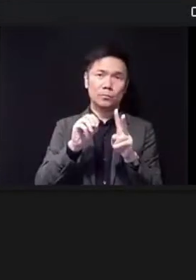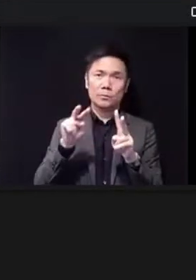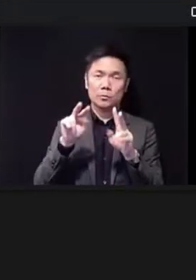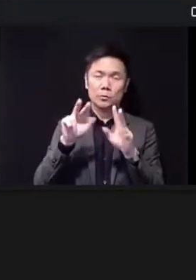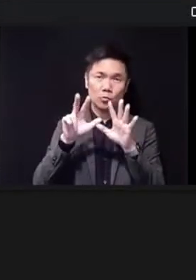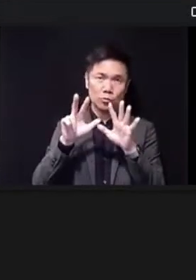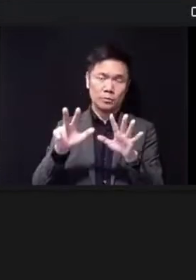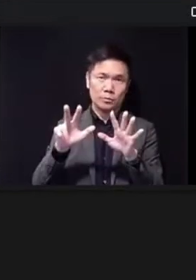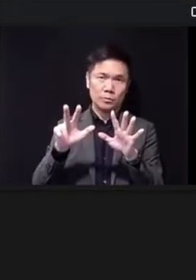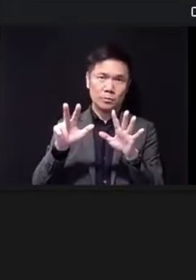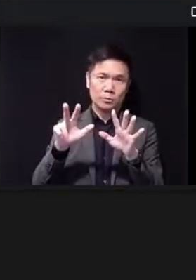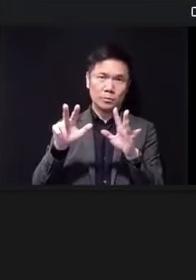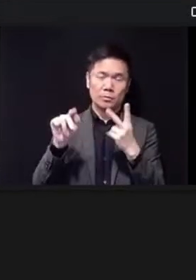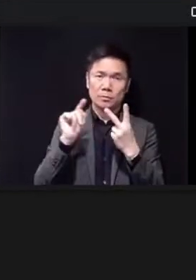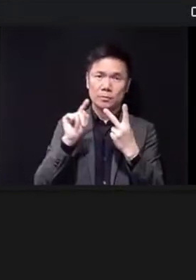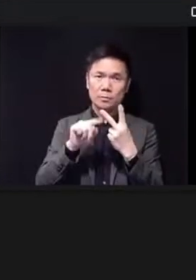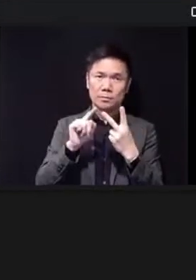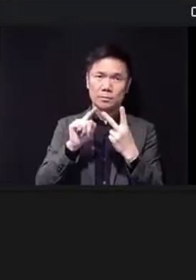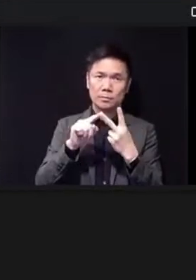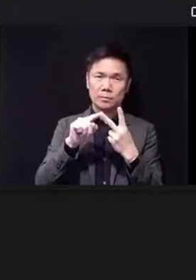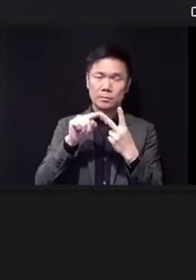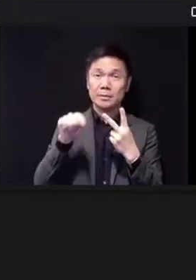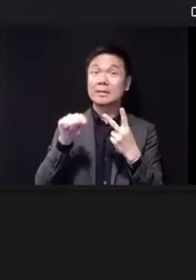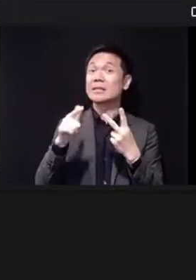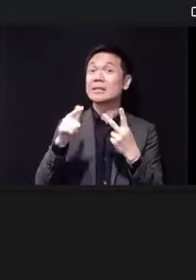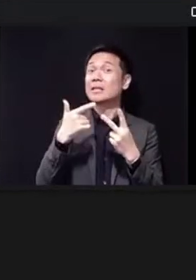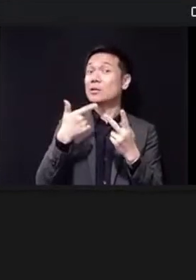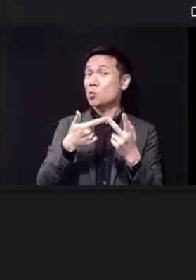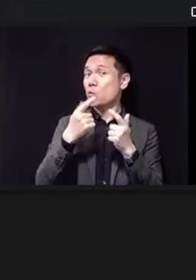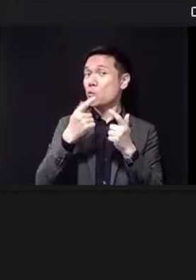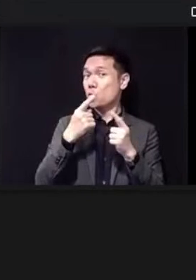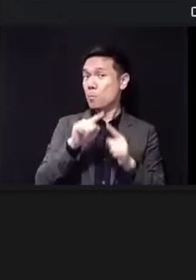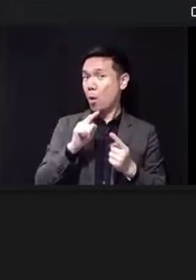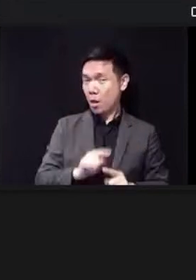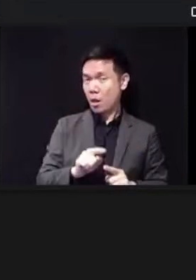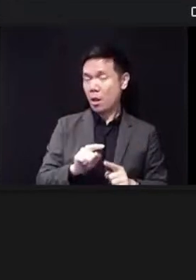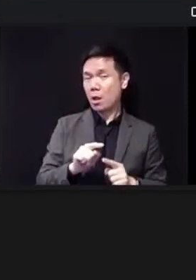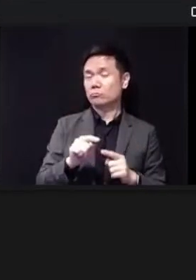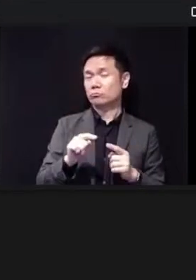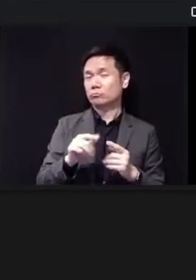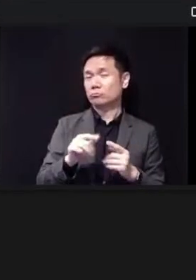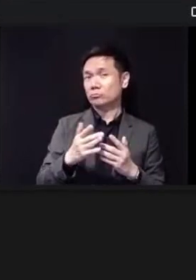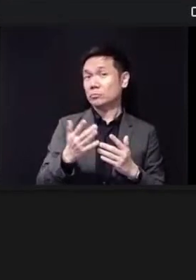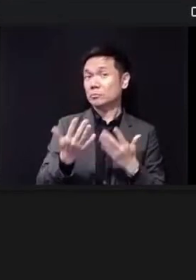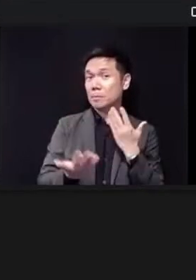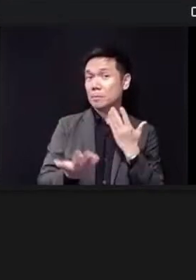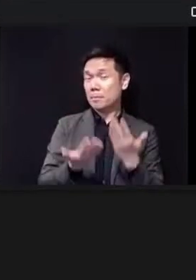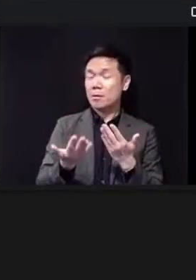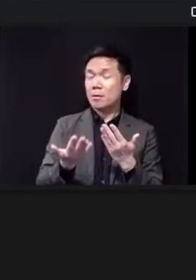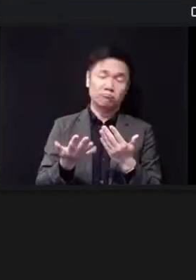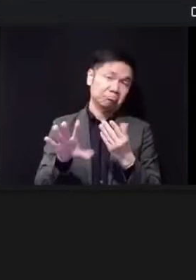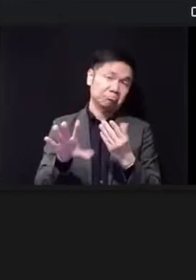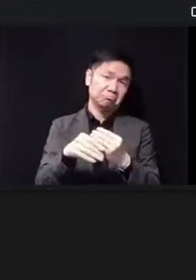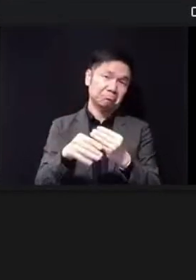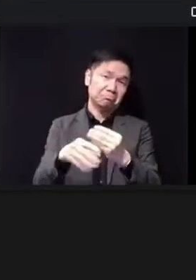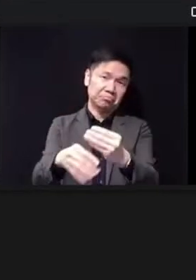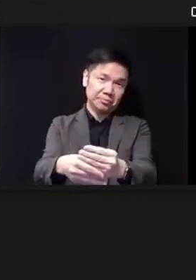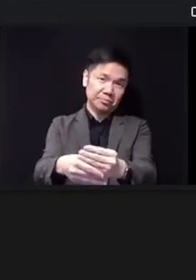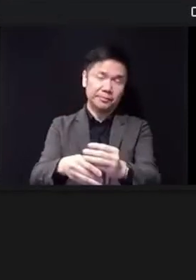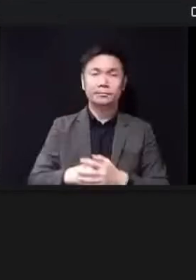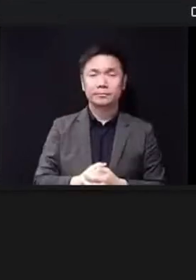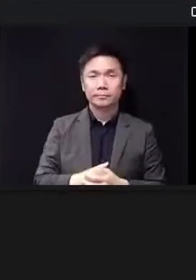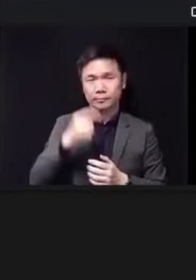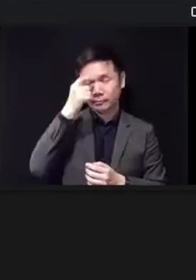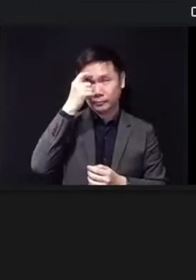use instead of the outcome or the report the phrase any relevant documents. So may